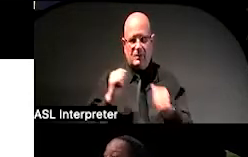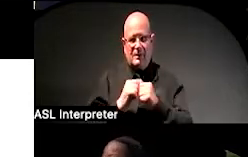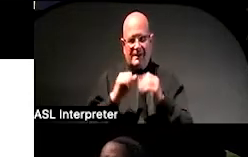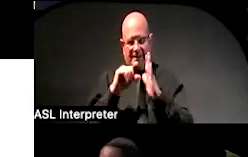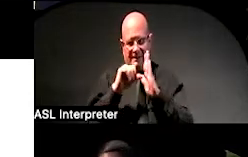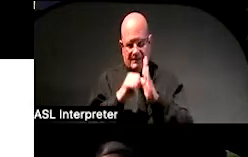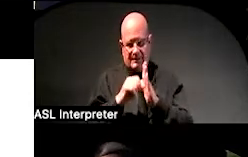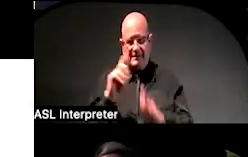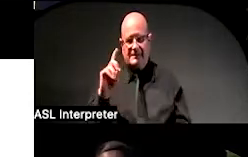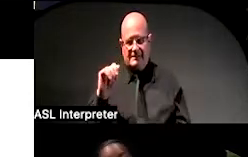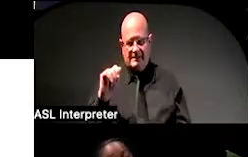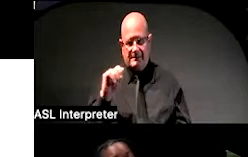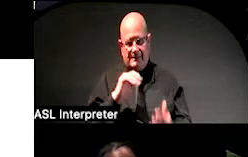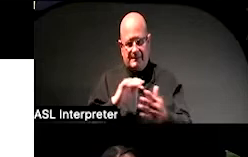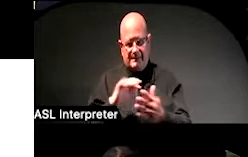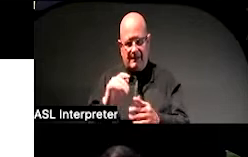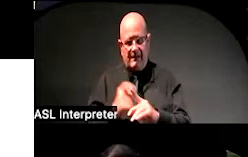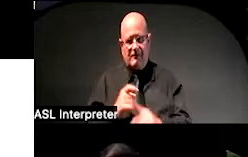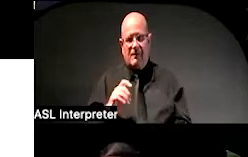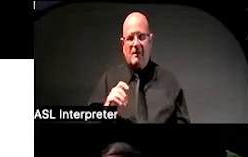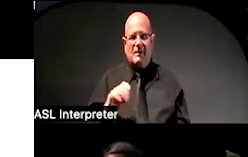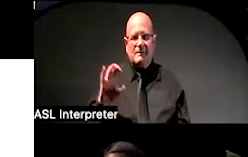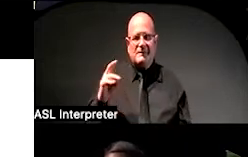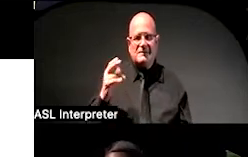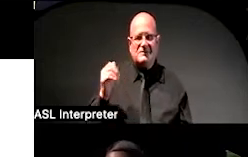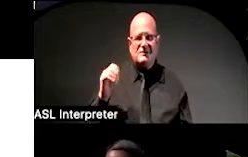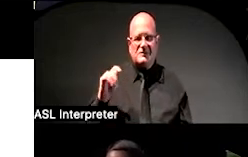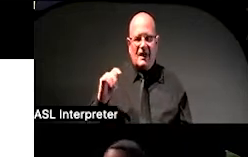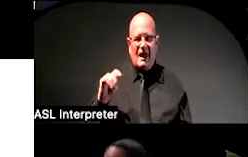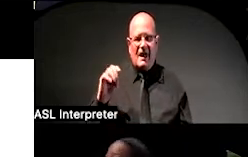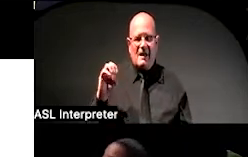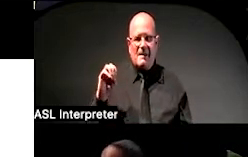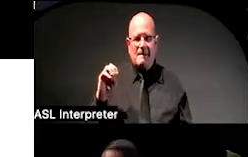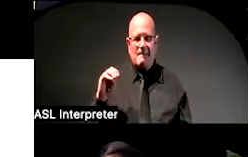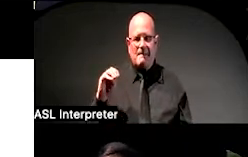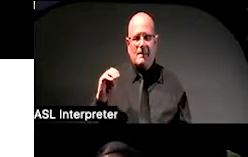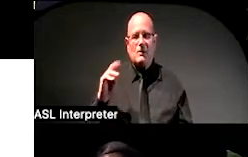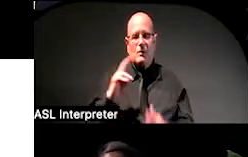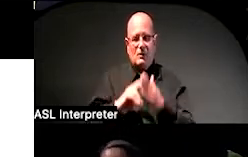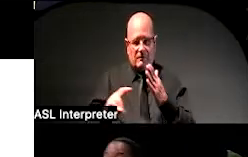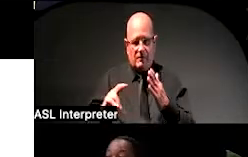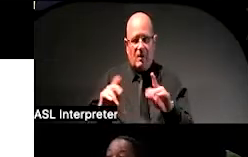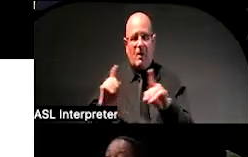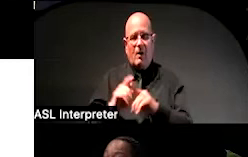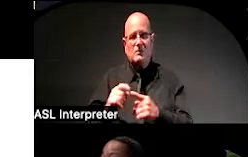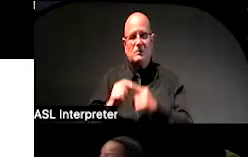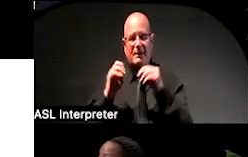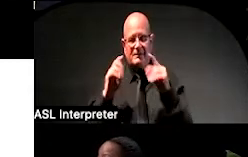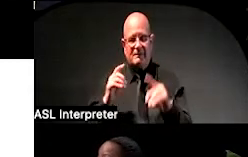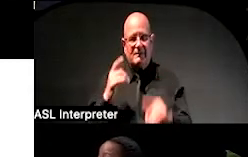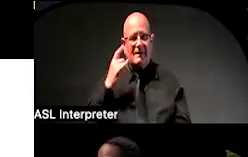in disability studies from Chapman University and an MS in special education from California